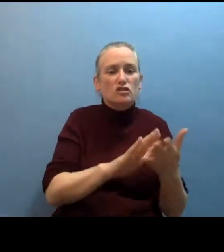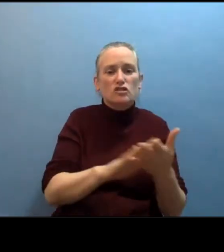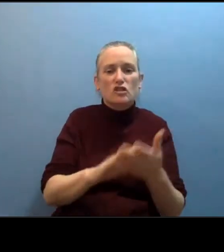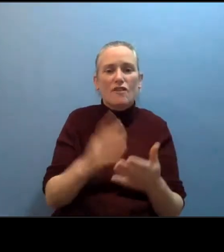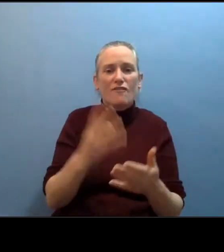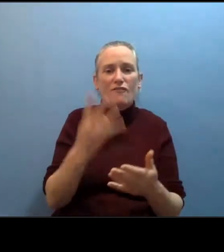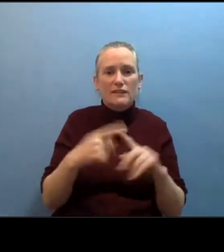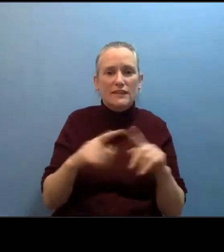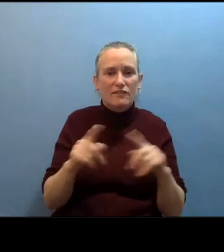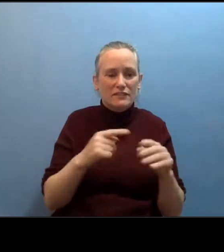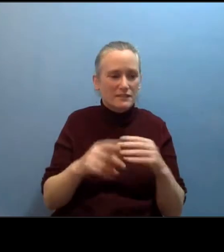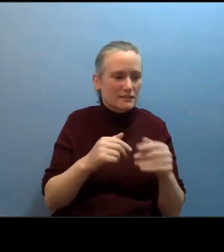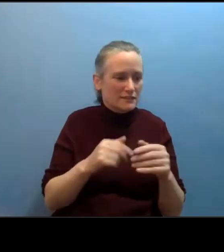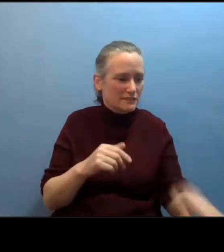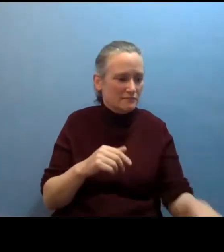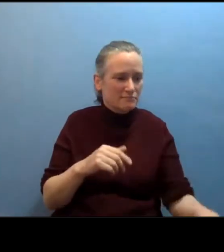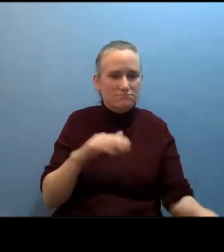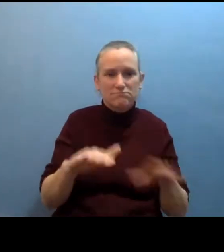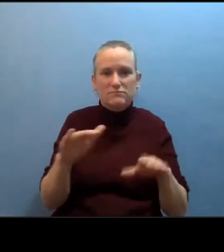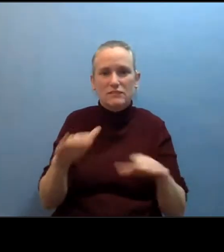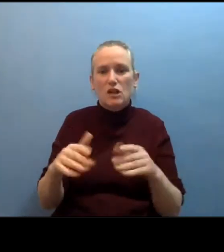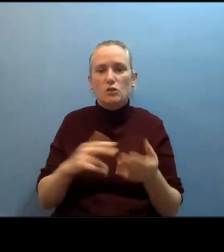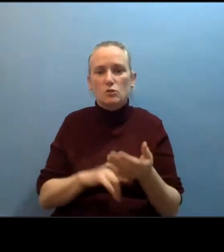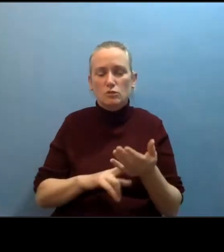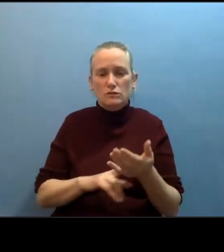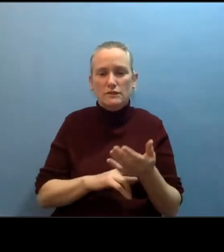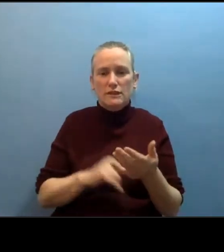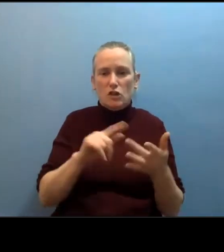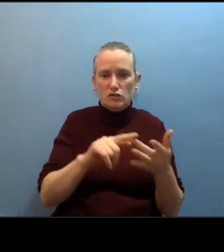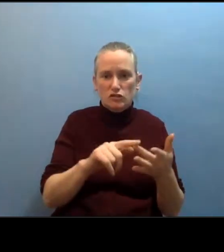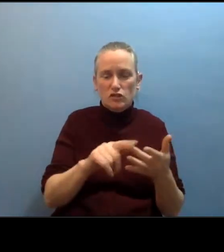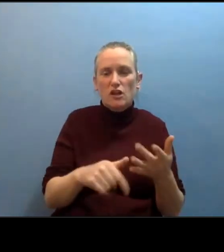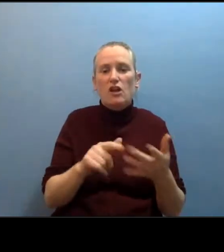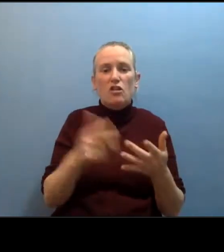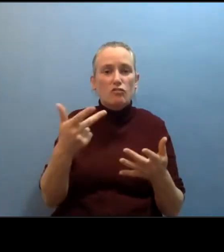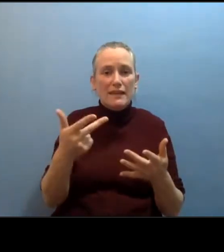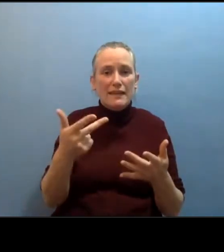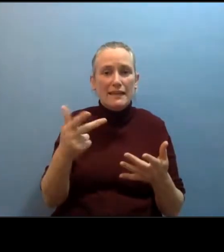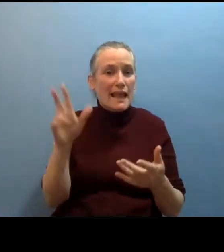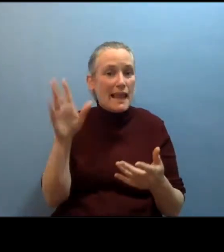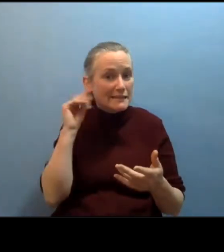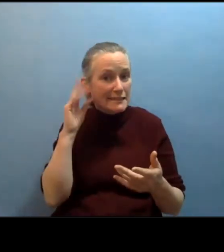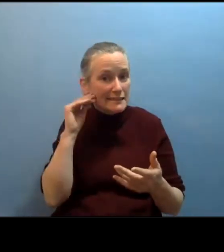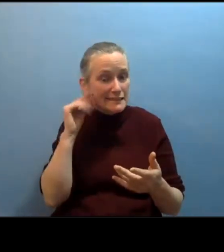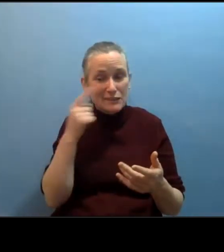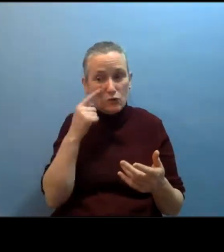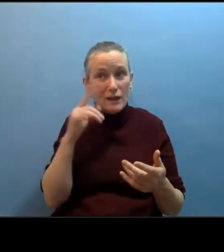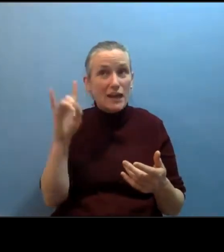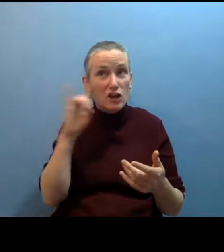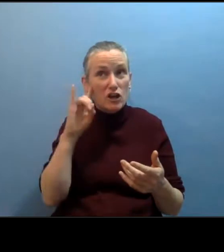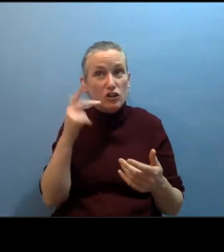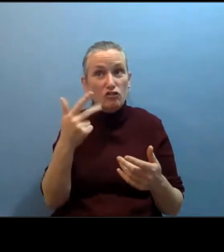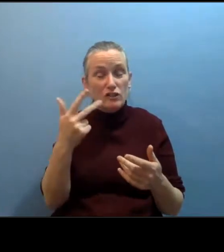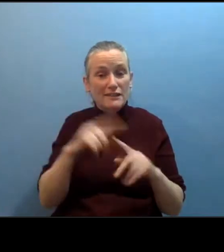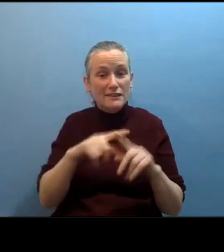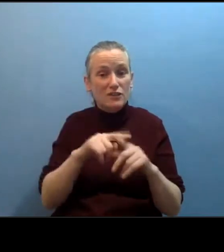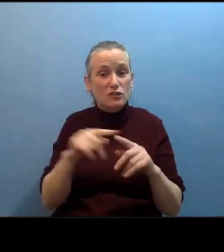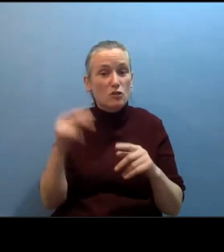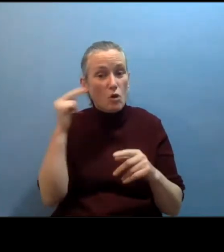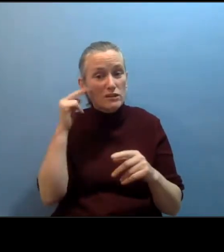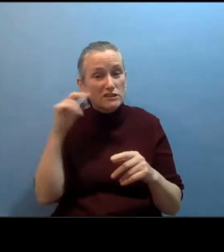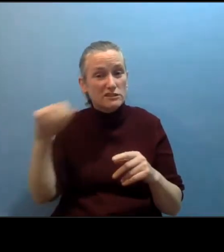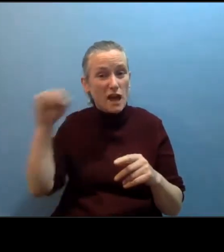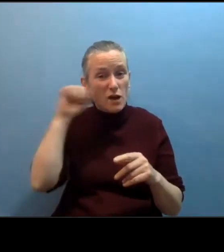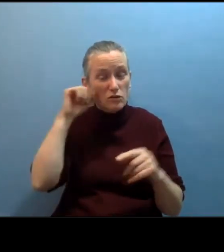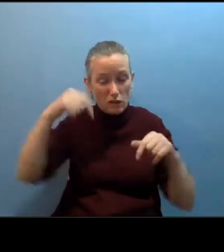different textures, so using your touch. 3, listen and see if you can hear 3 different noises or sounds in the room